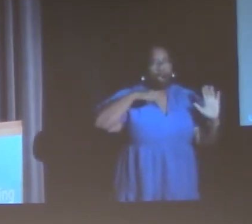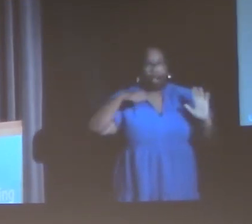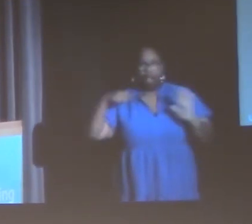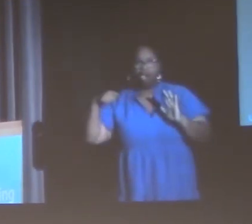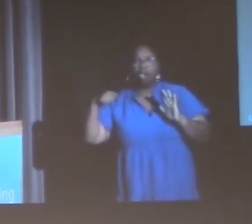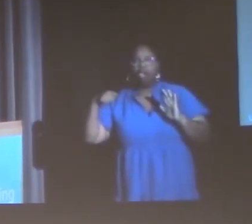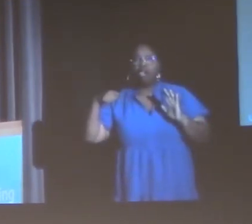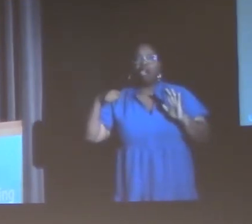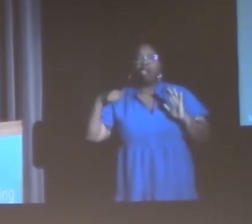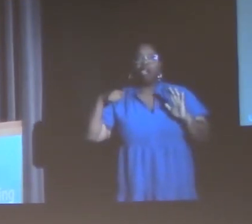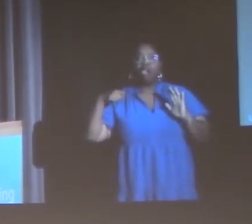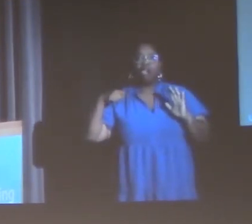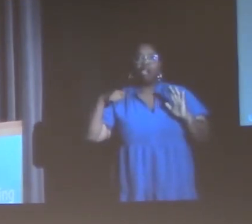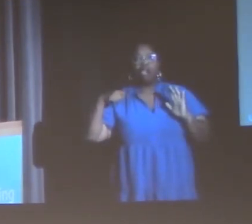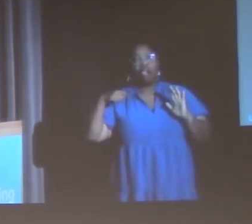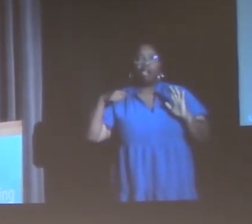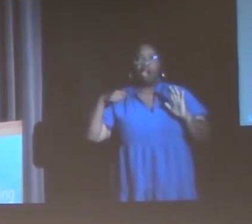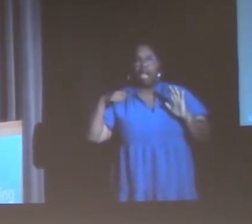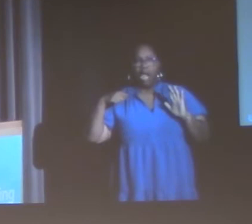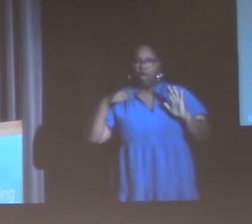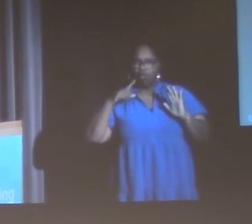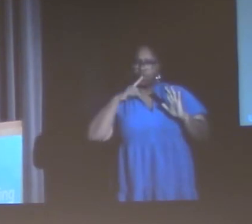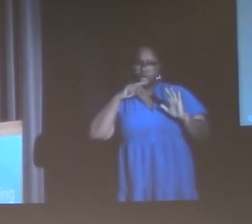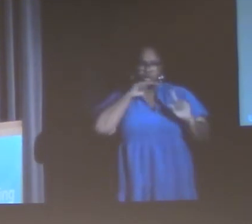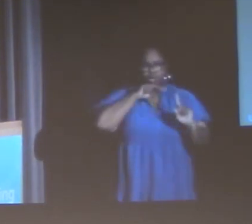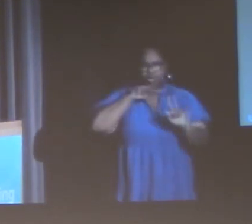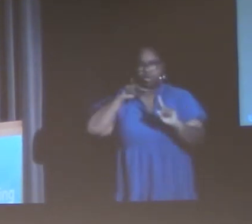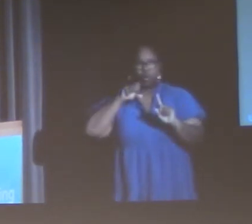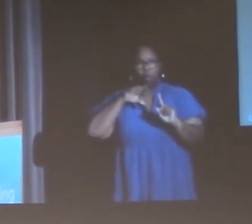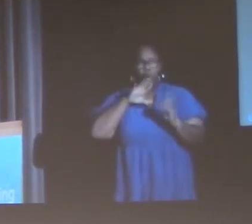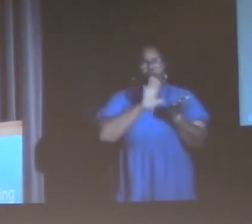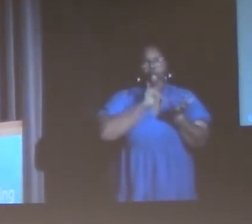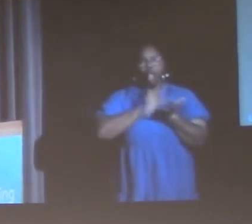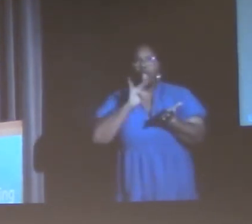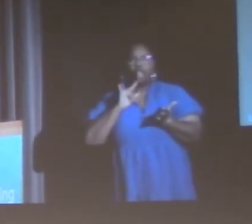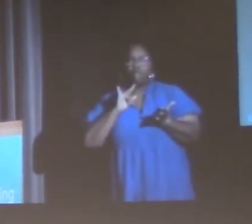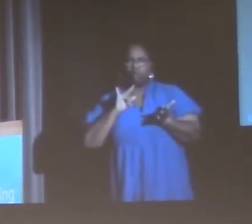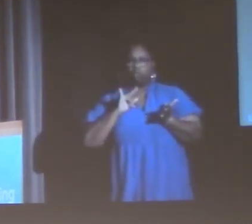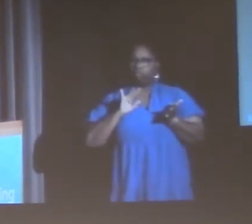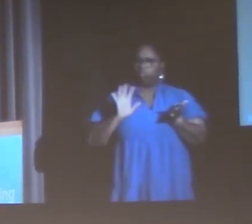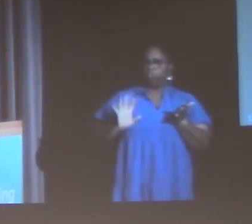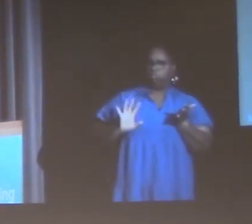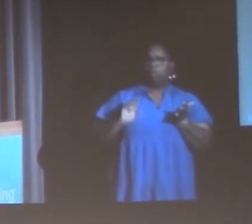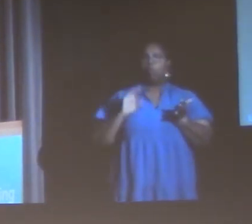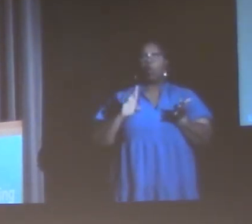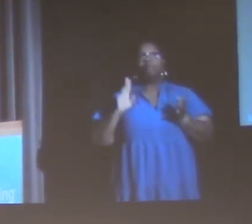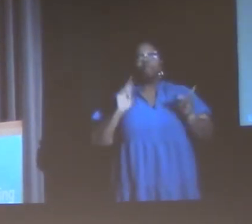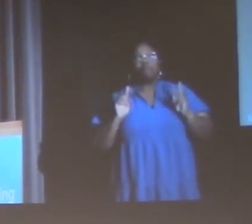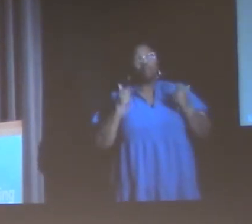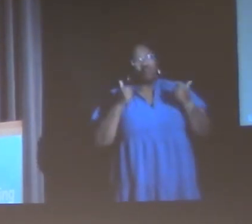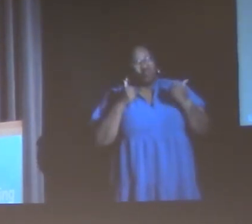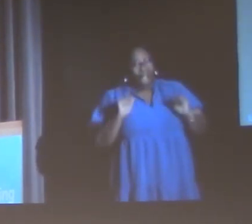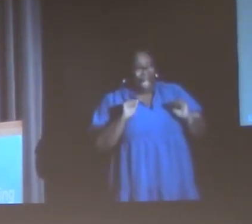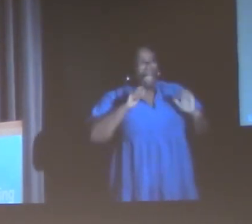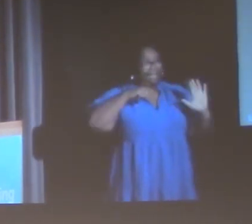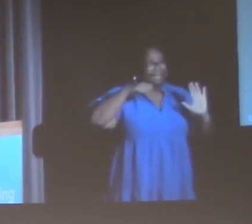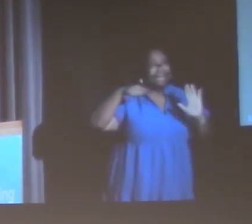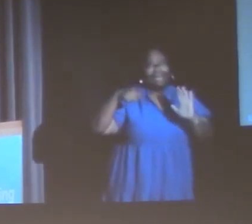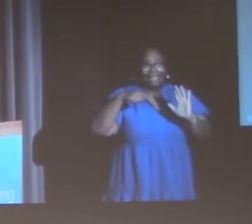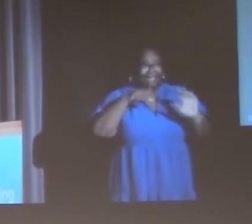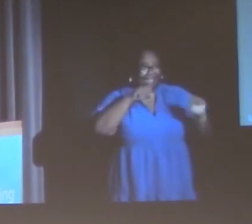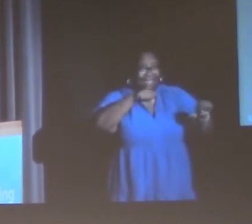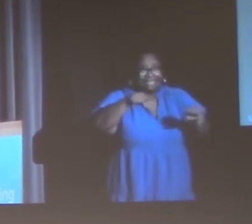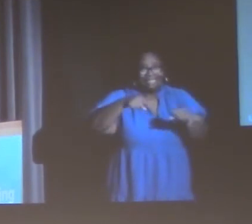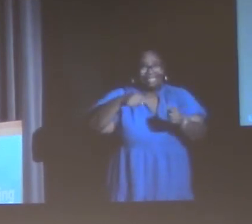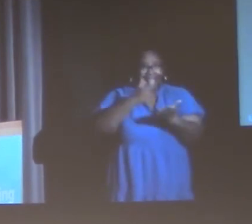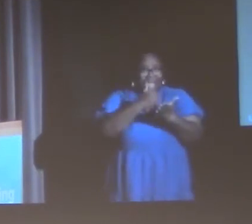some cases, predatory or exploitative, and even people who were trying to do good, but still